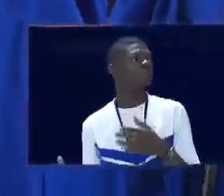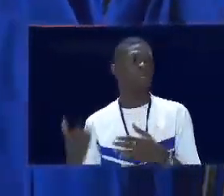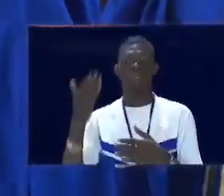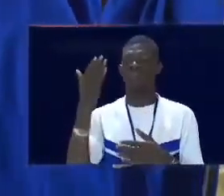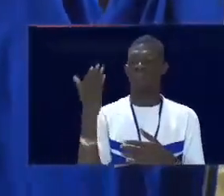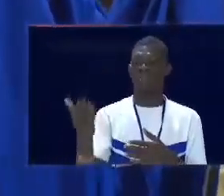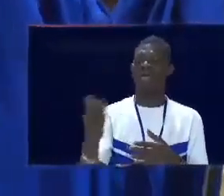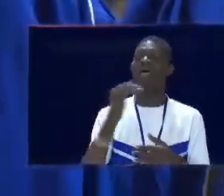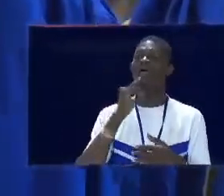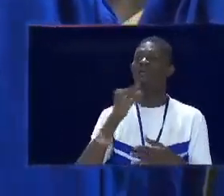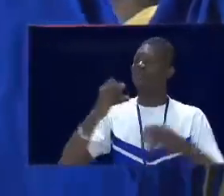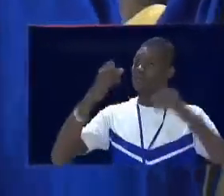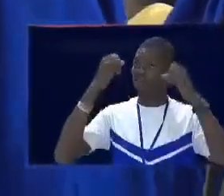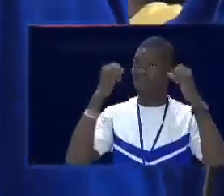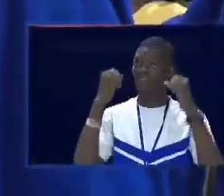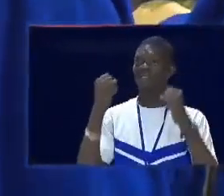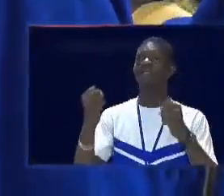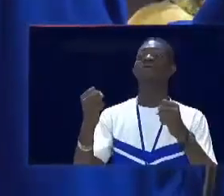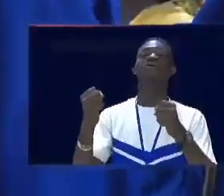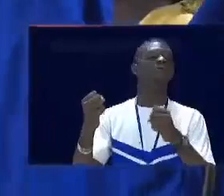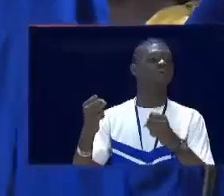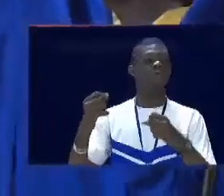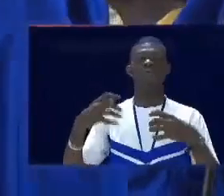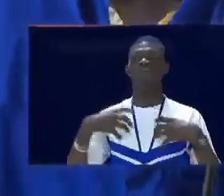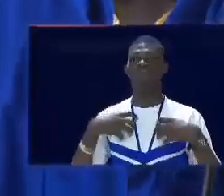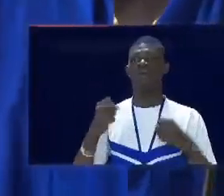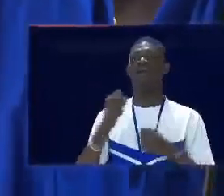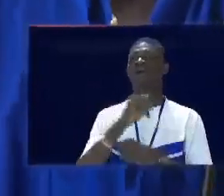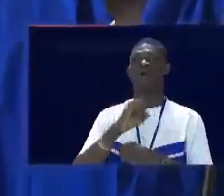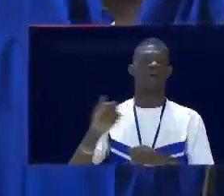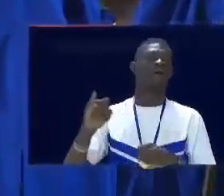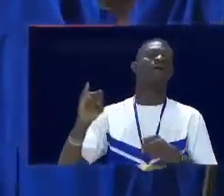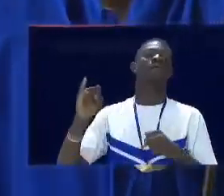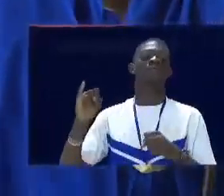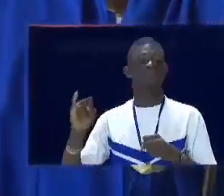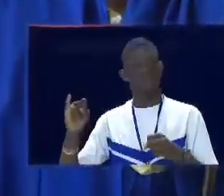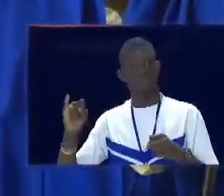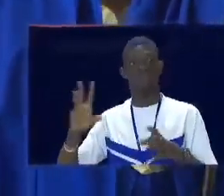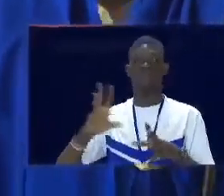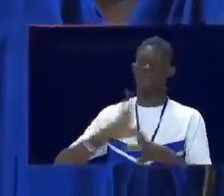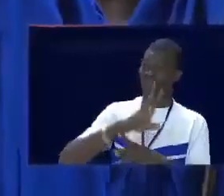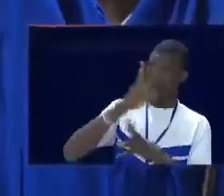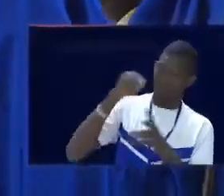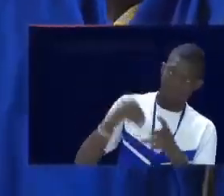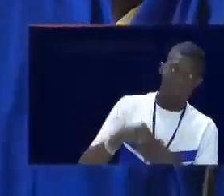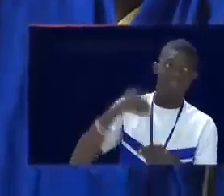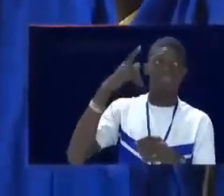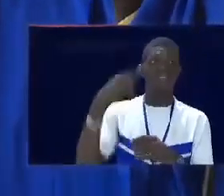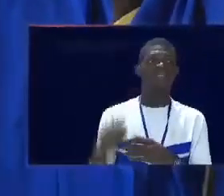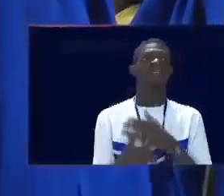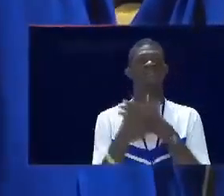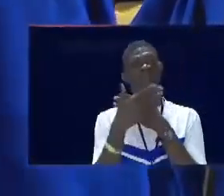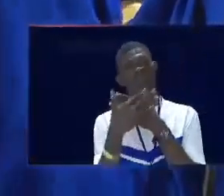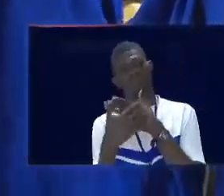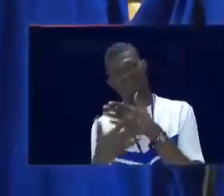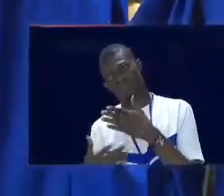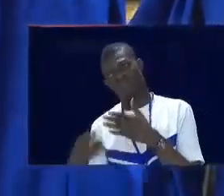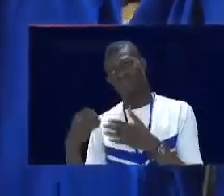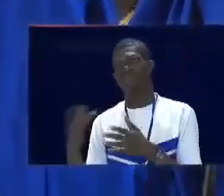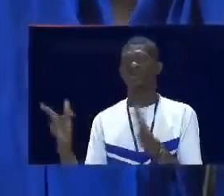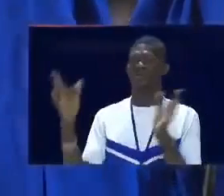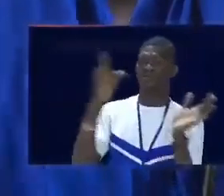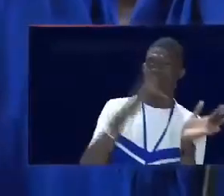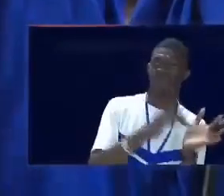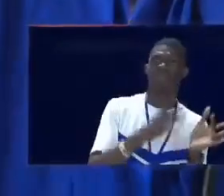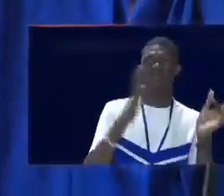Oh, there is healing power in the